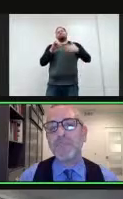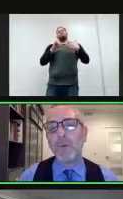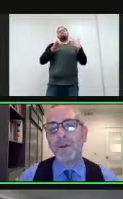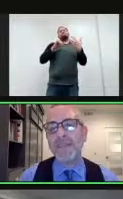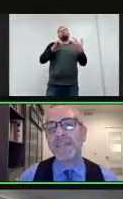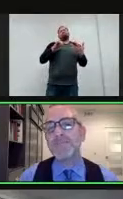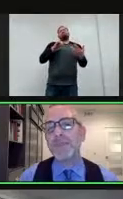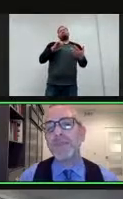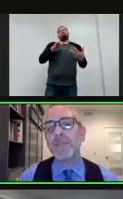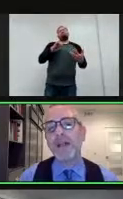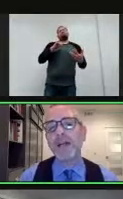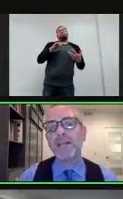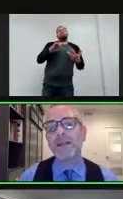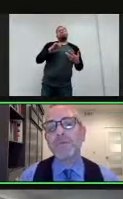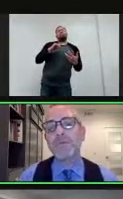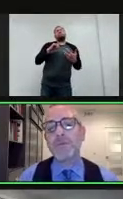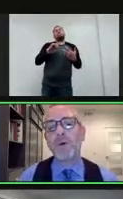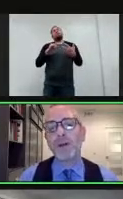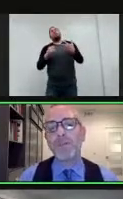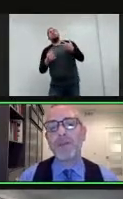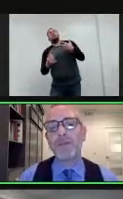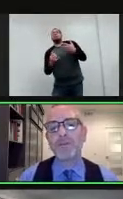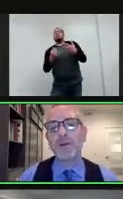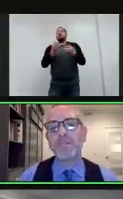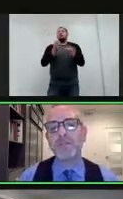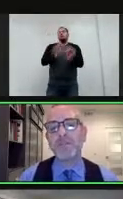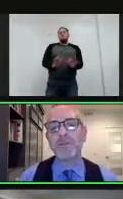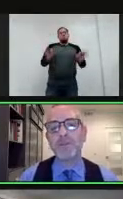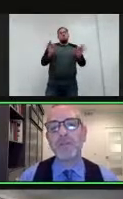that's an important thing, and it's maybe not we would want to make